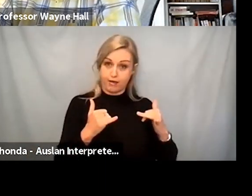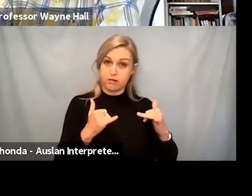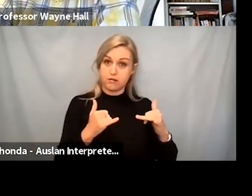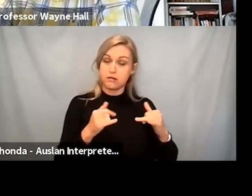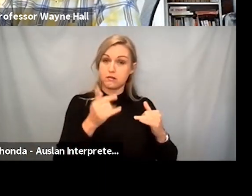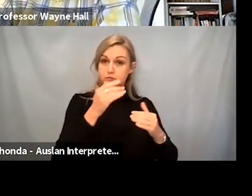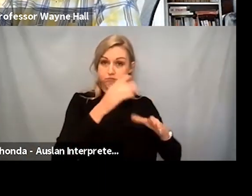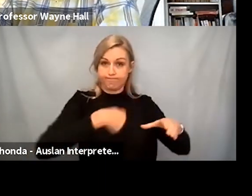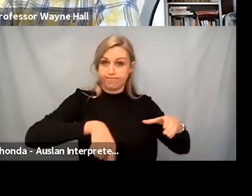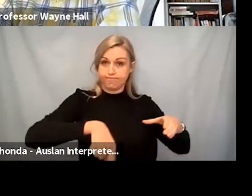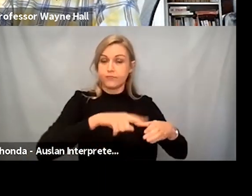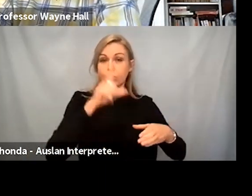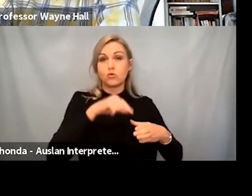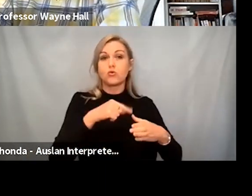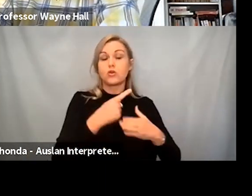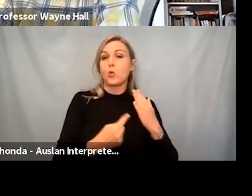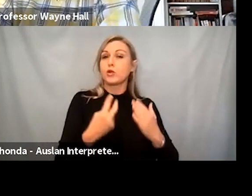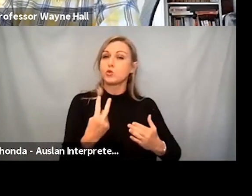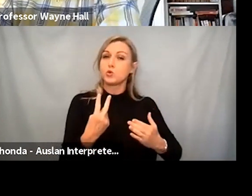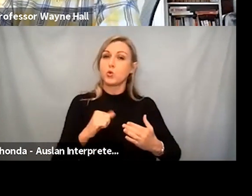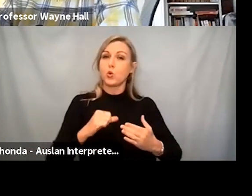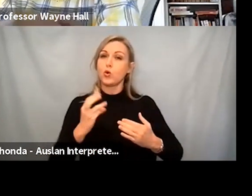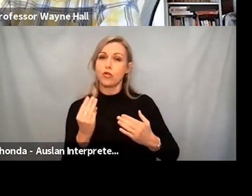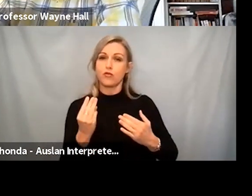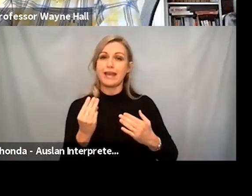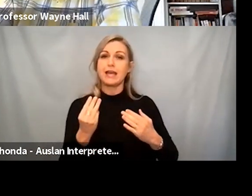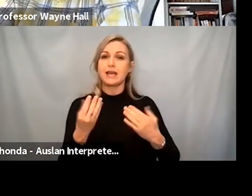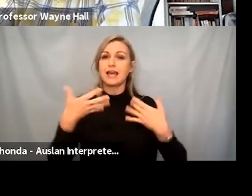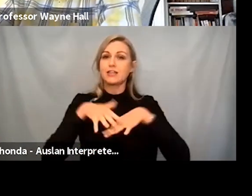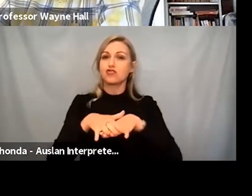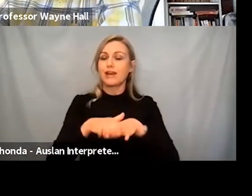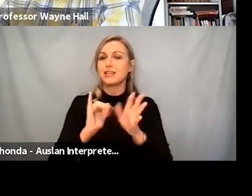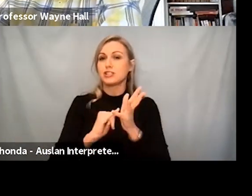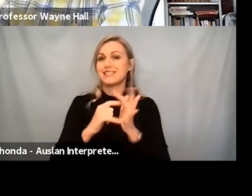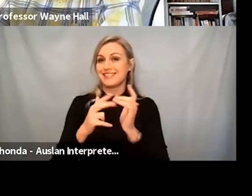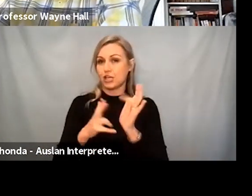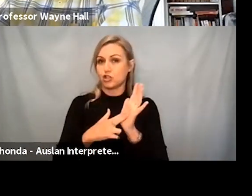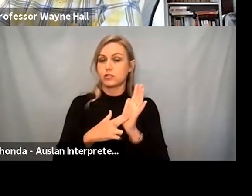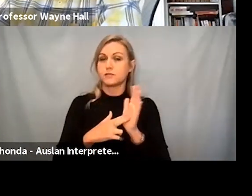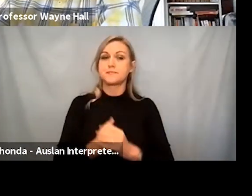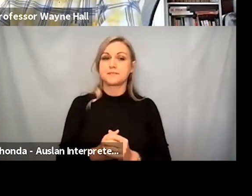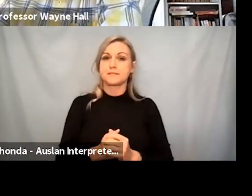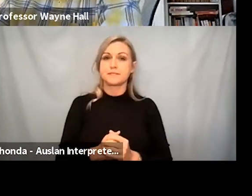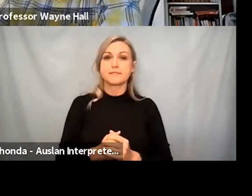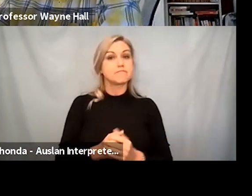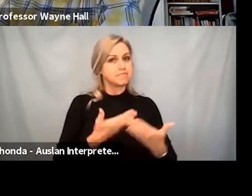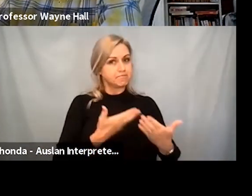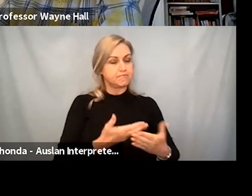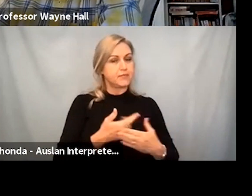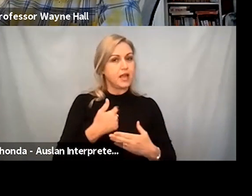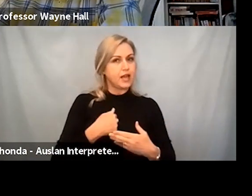say, two or three integration sessions after an experience. And these are quite lengthy,